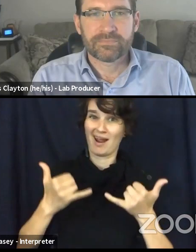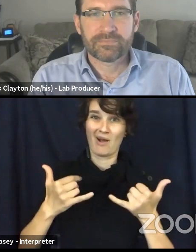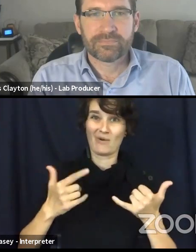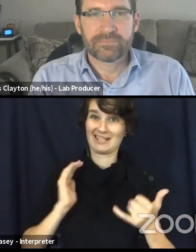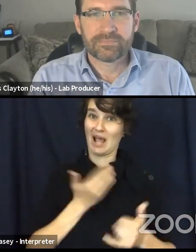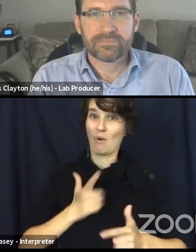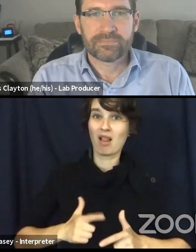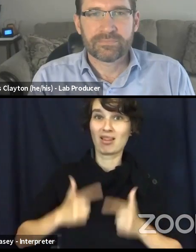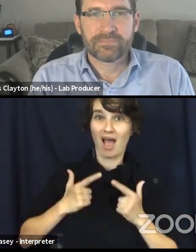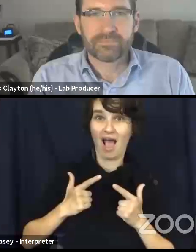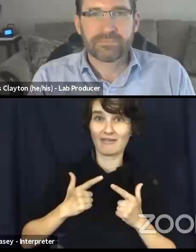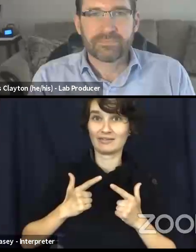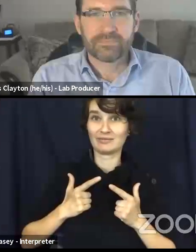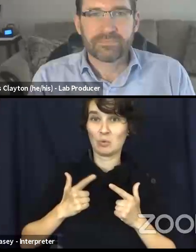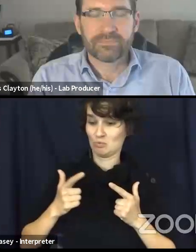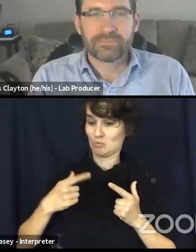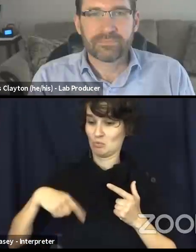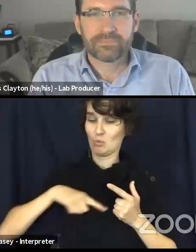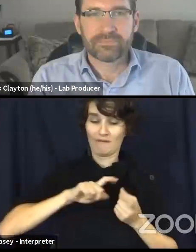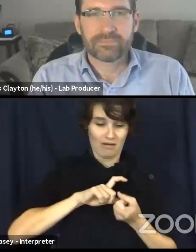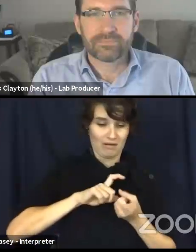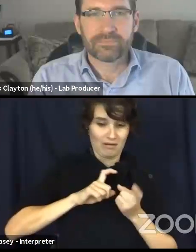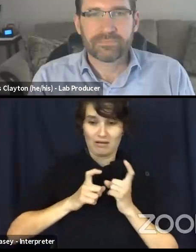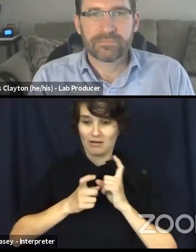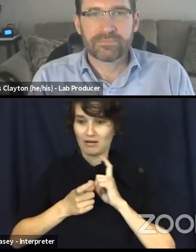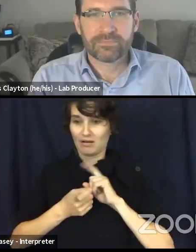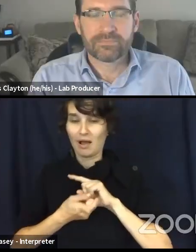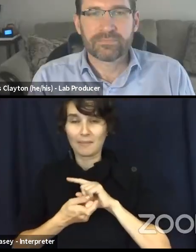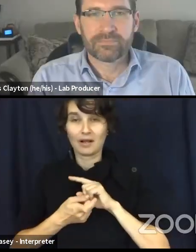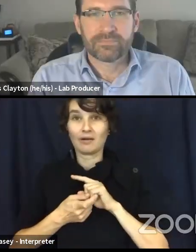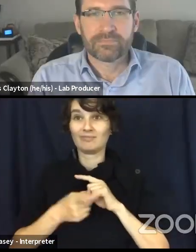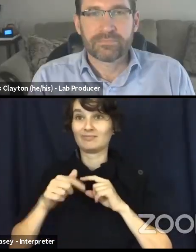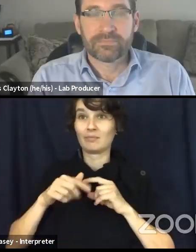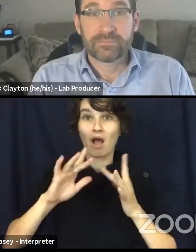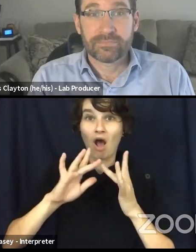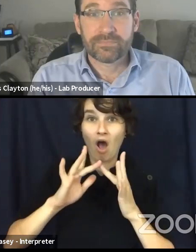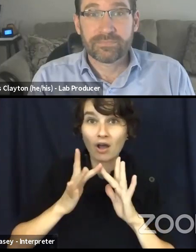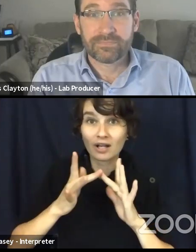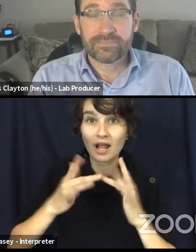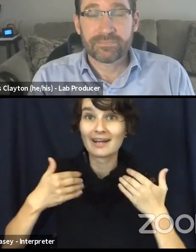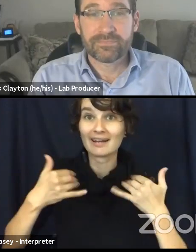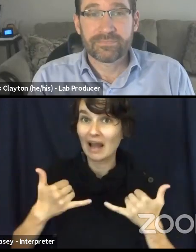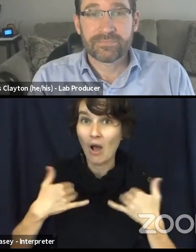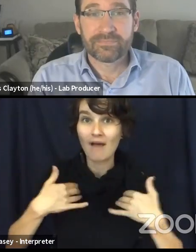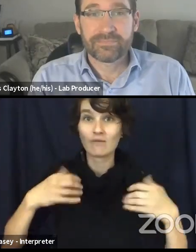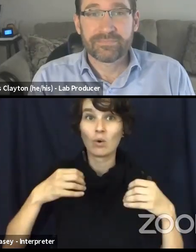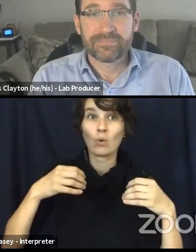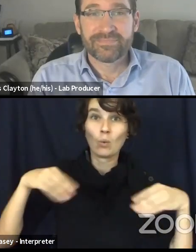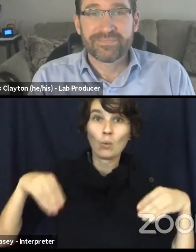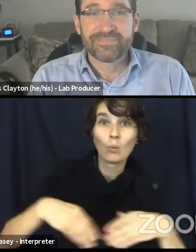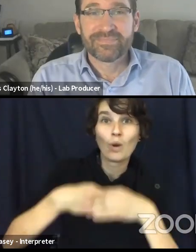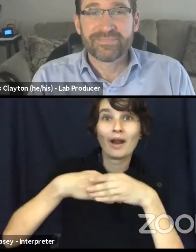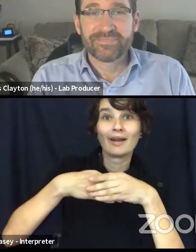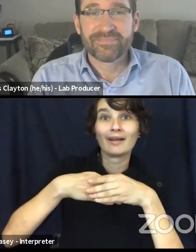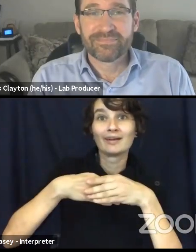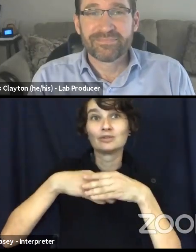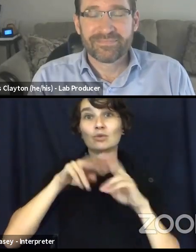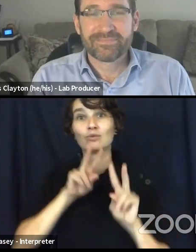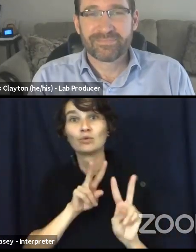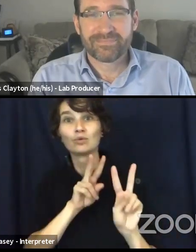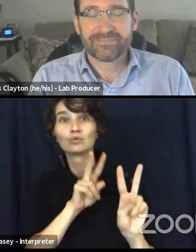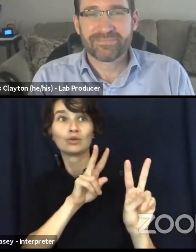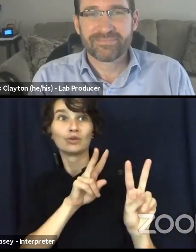lives in a way that is, weddings are happening here, funerals are happening here, people are meeting their first grandchild